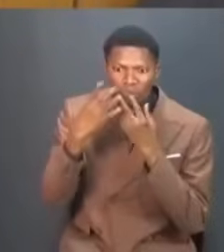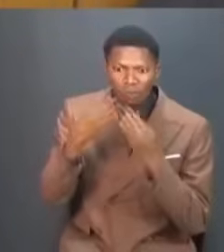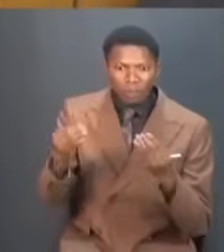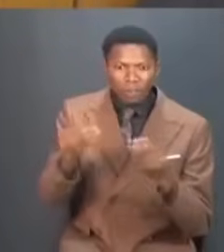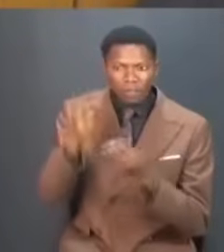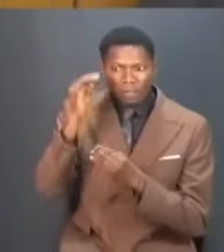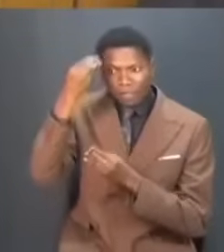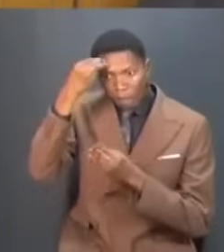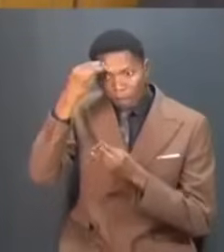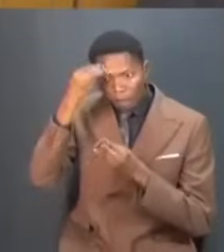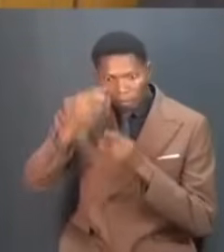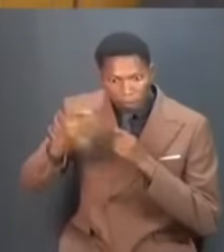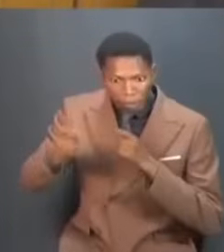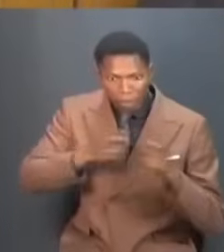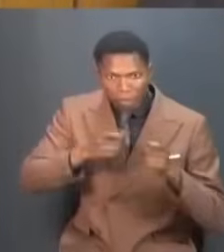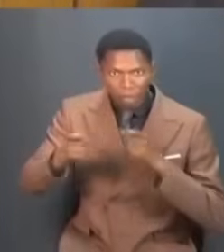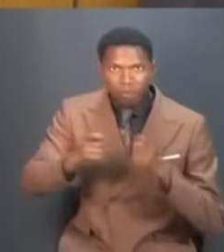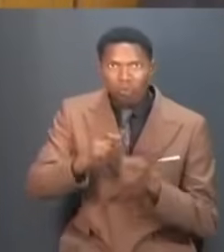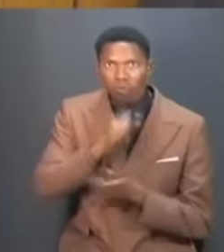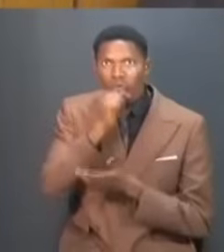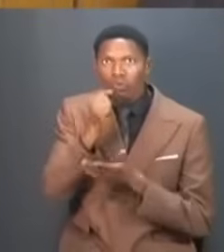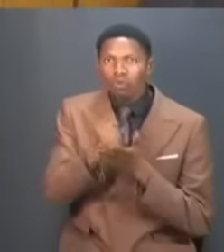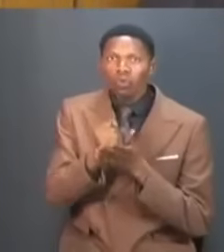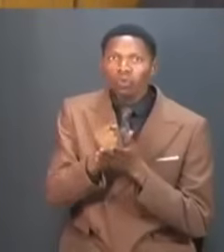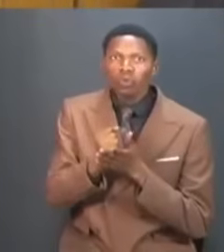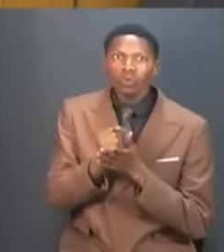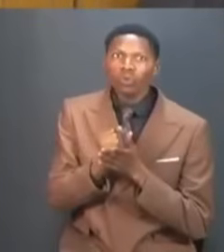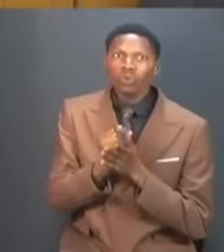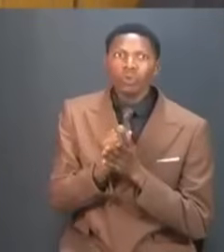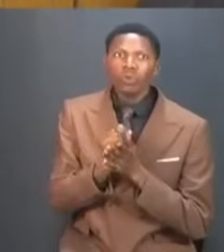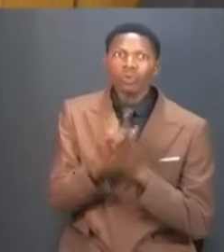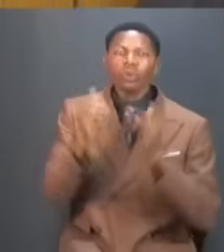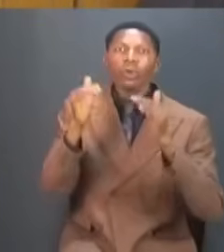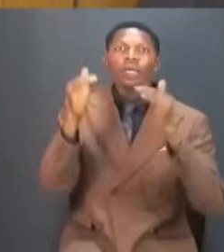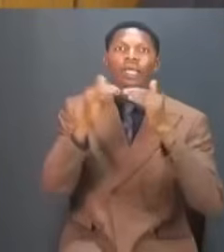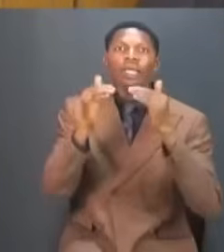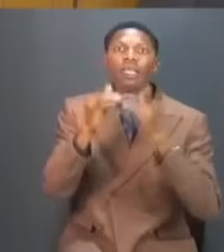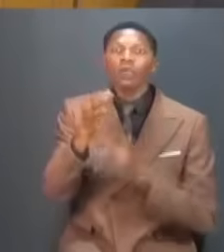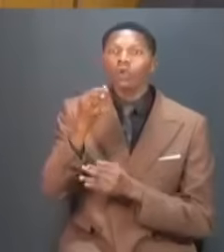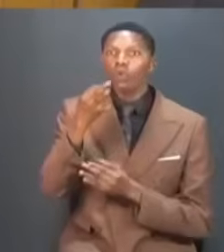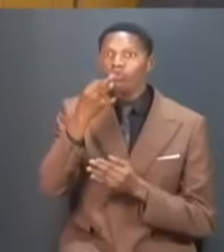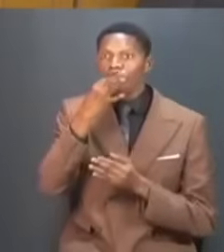undertaking to ensure fair and equitable distribution of food nationwide